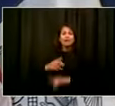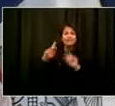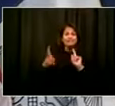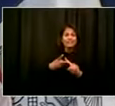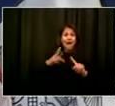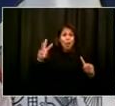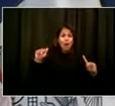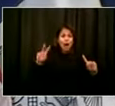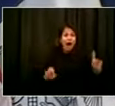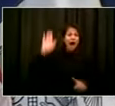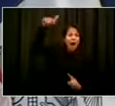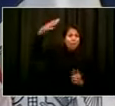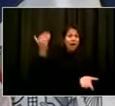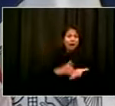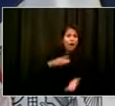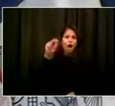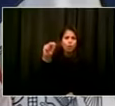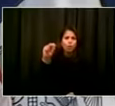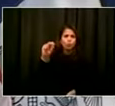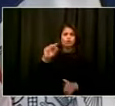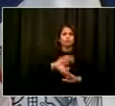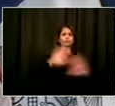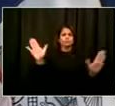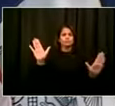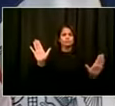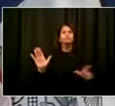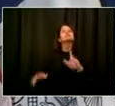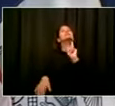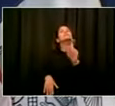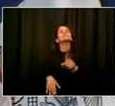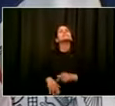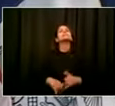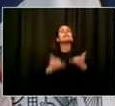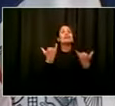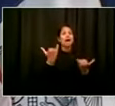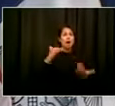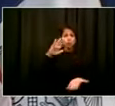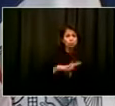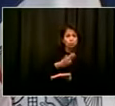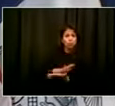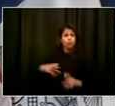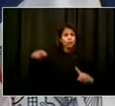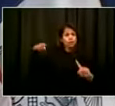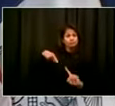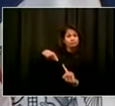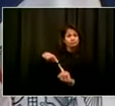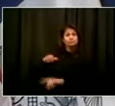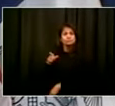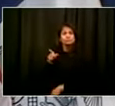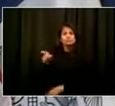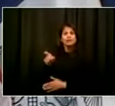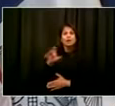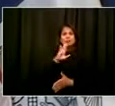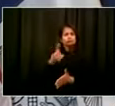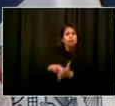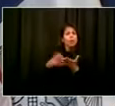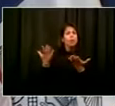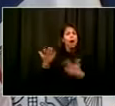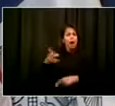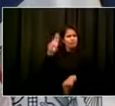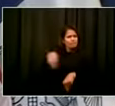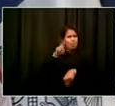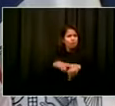have a regular testing program, a mandatory testing program, every month, every school. And as we have started that